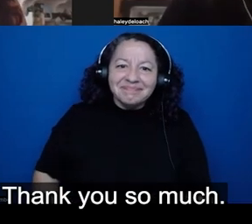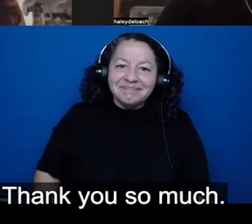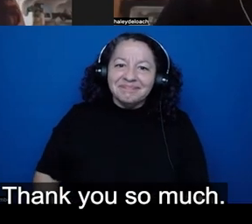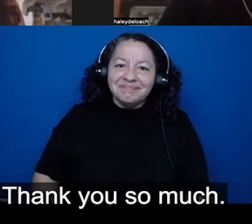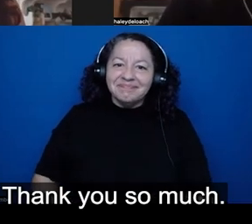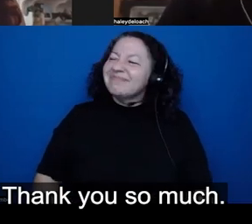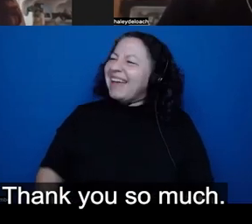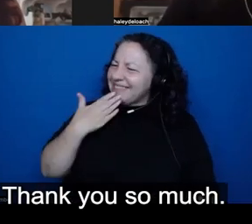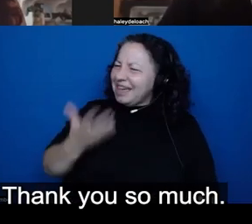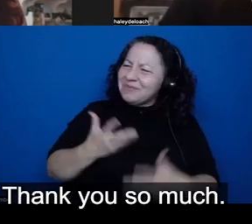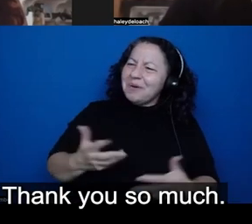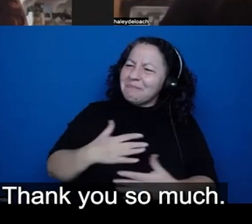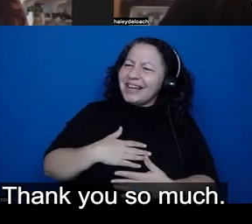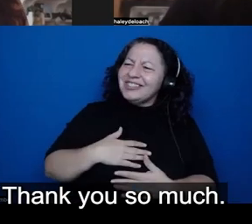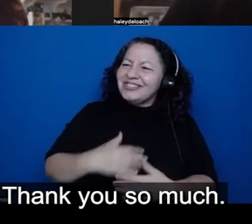Thank you so much.